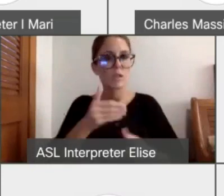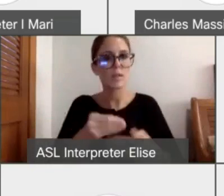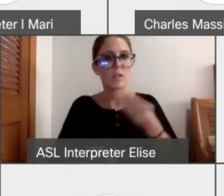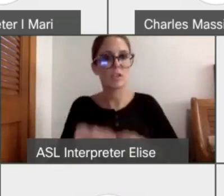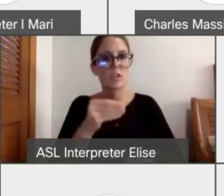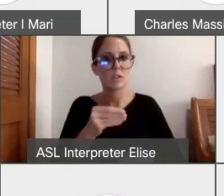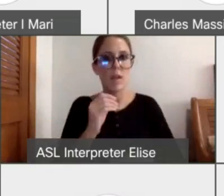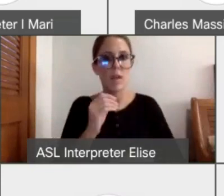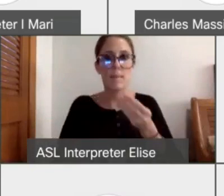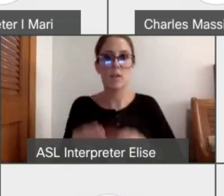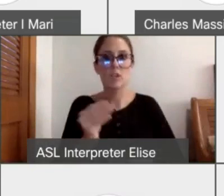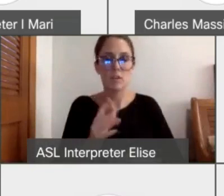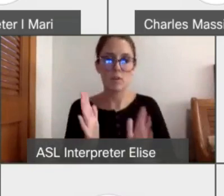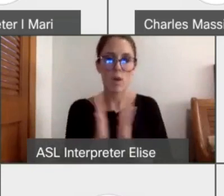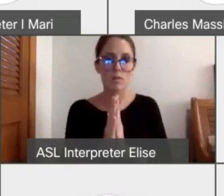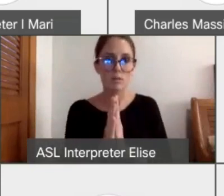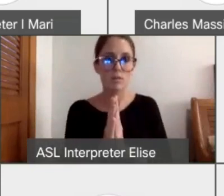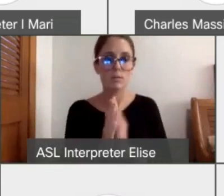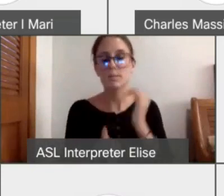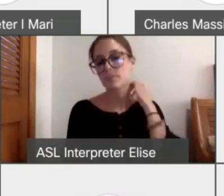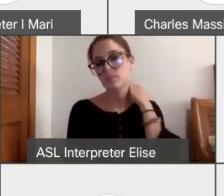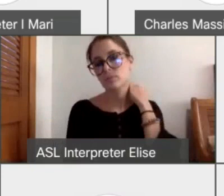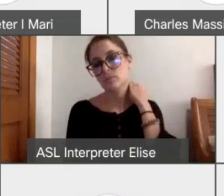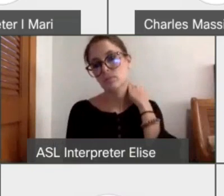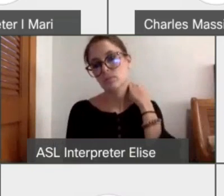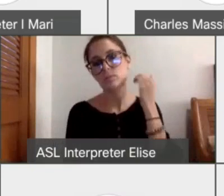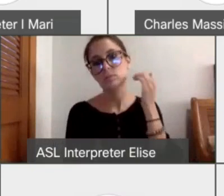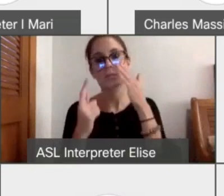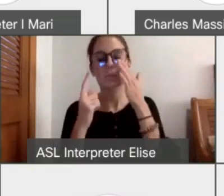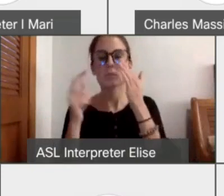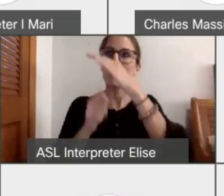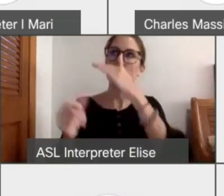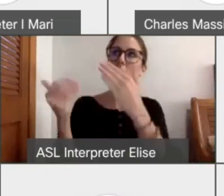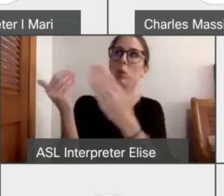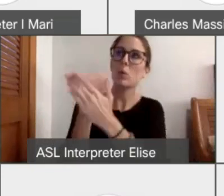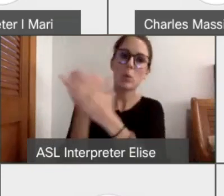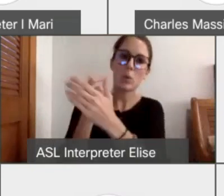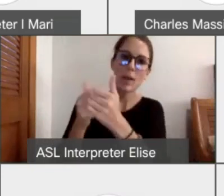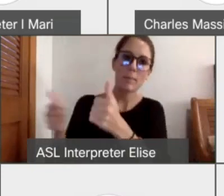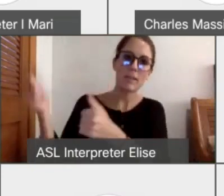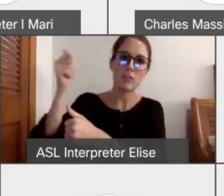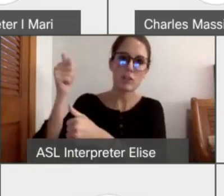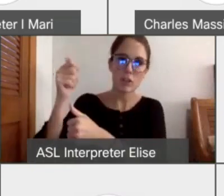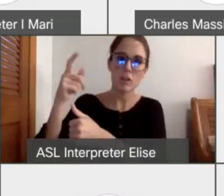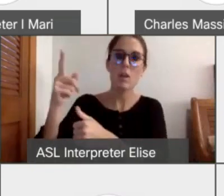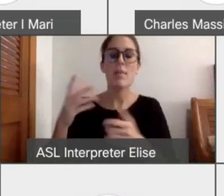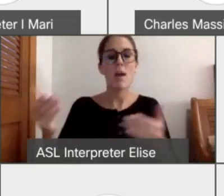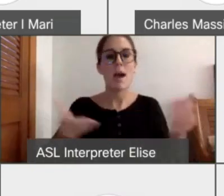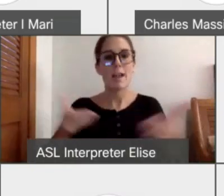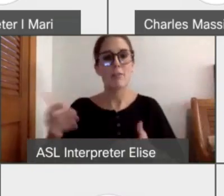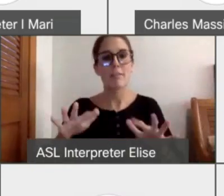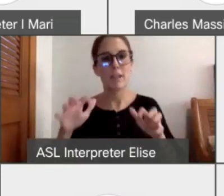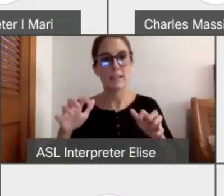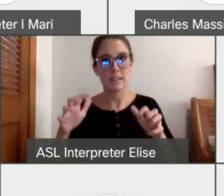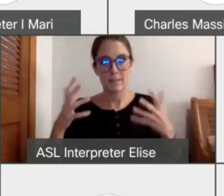budget requests. So we have, under the new administration, the hiring freeze has been lifted, and we are onboarding new staff